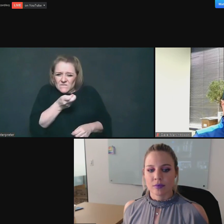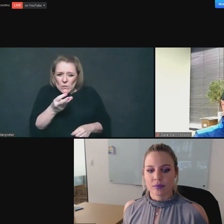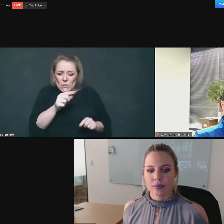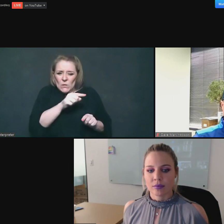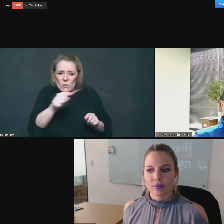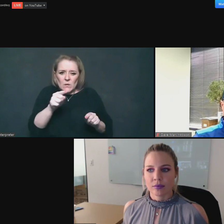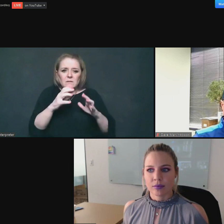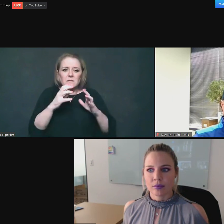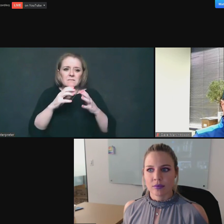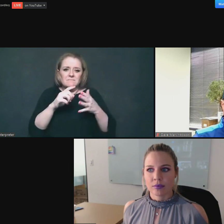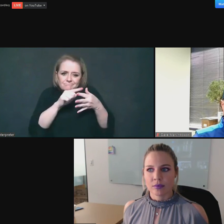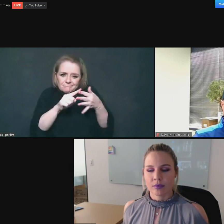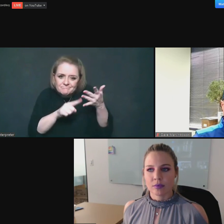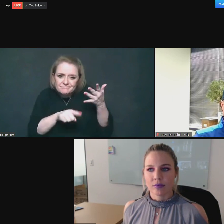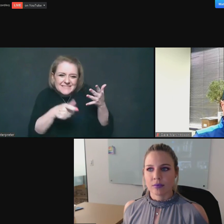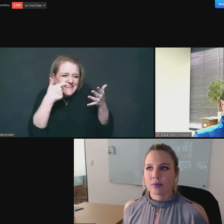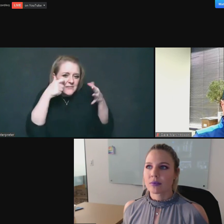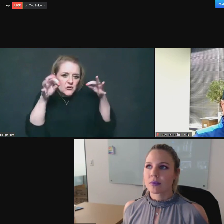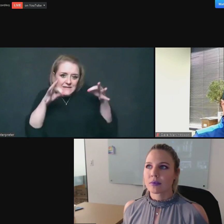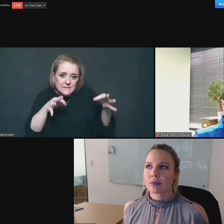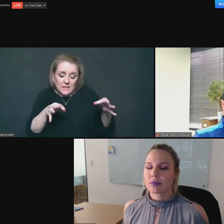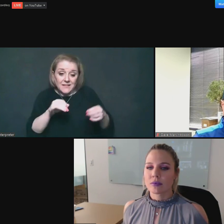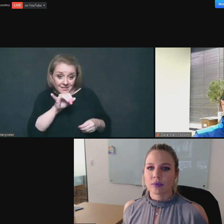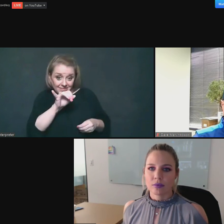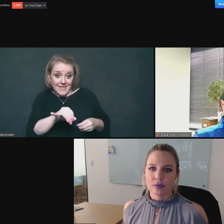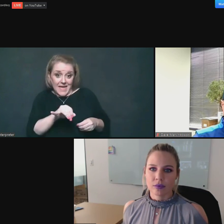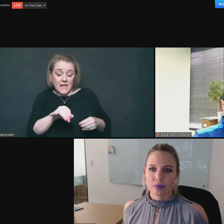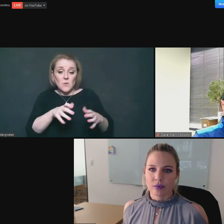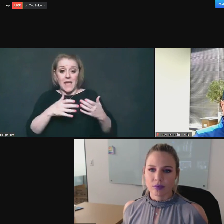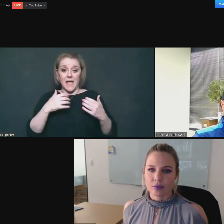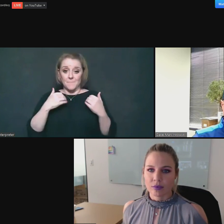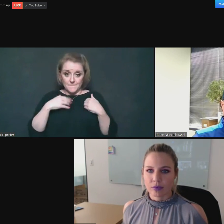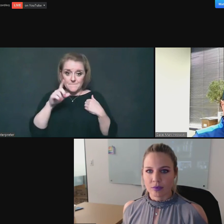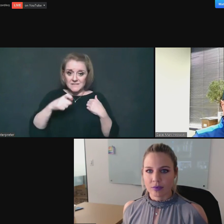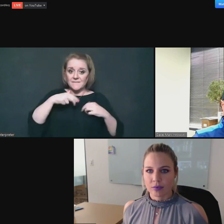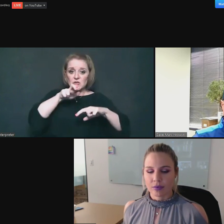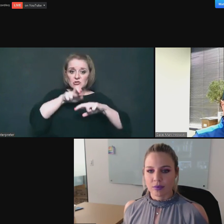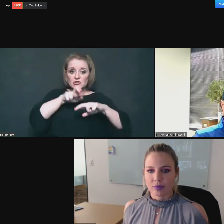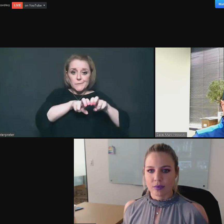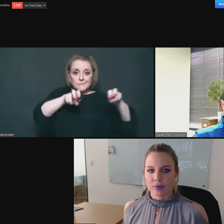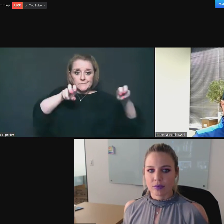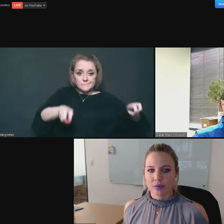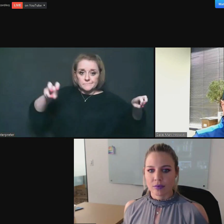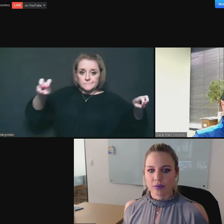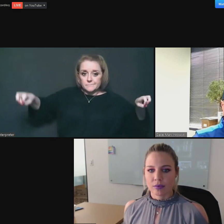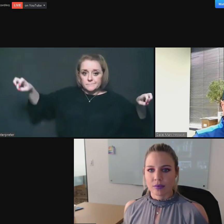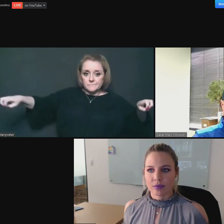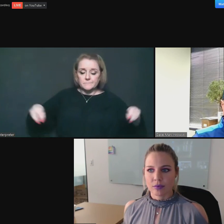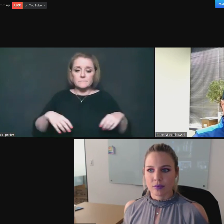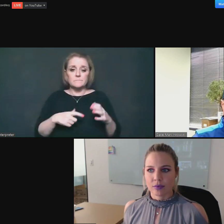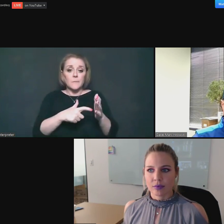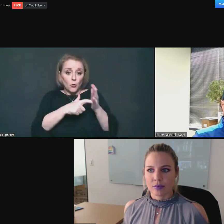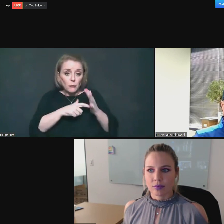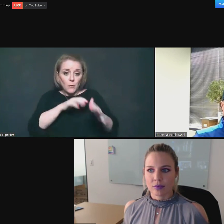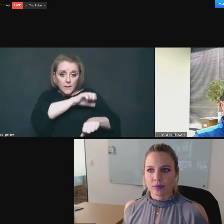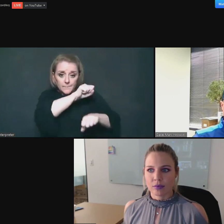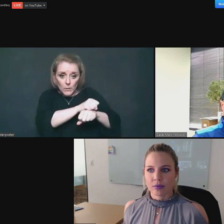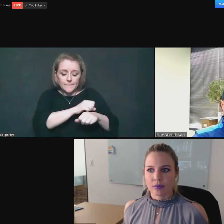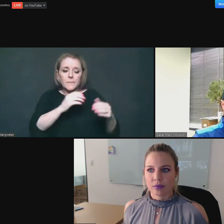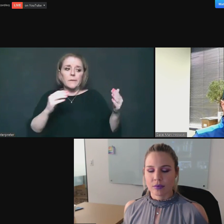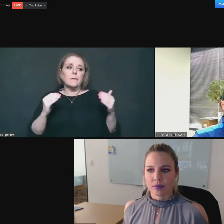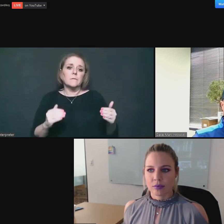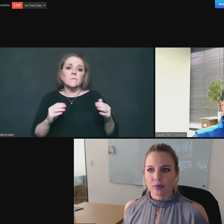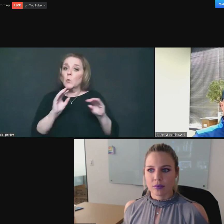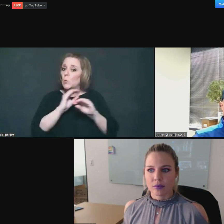are the requirements? Positioning the work area 6 feet away, by appointment only, not bringing in